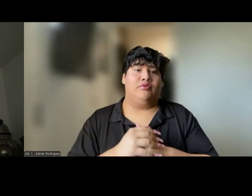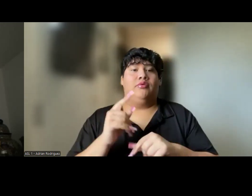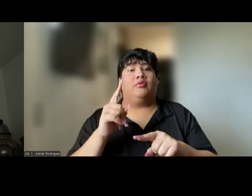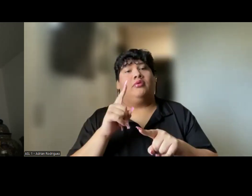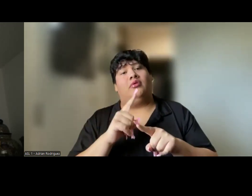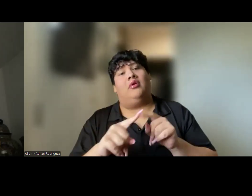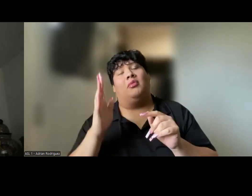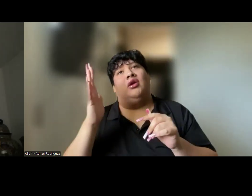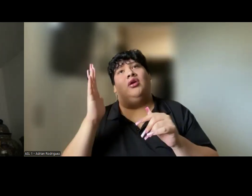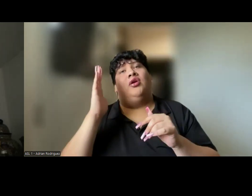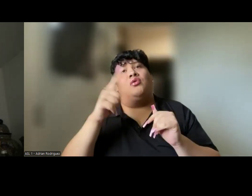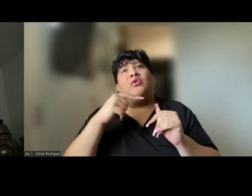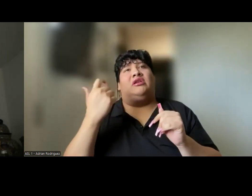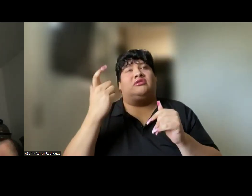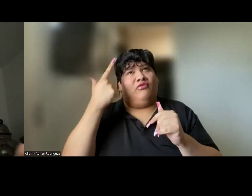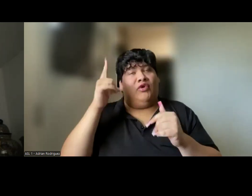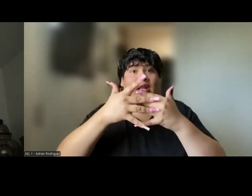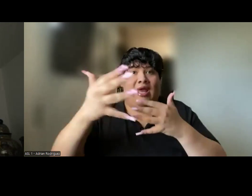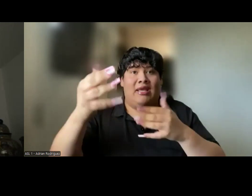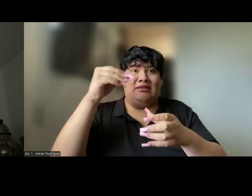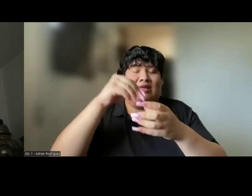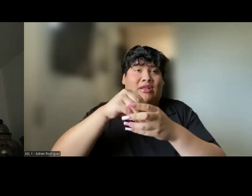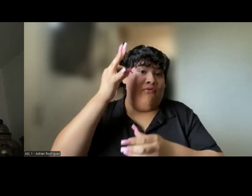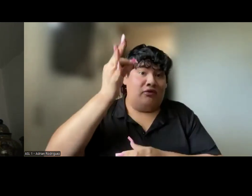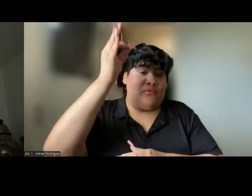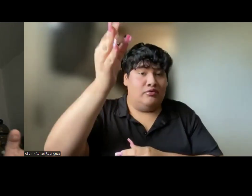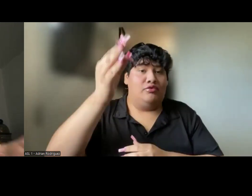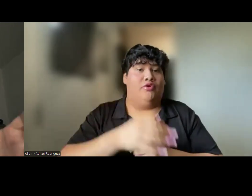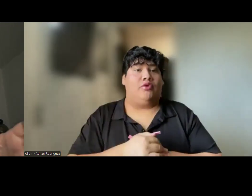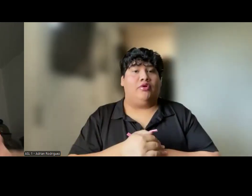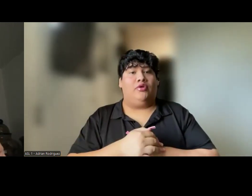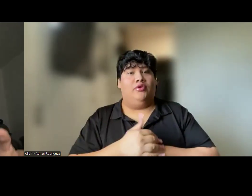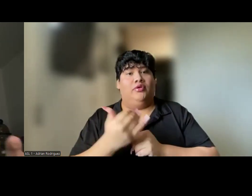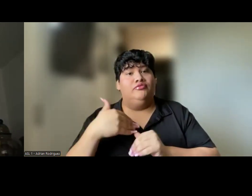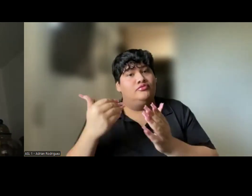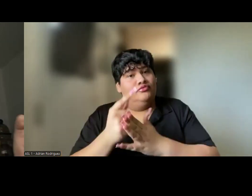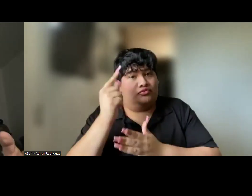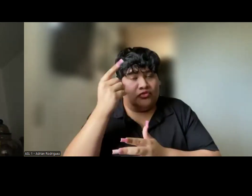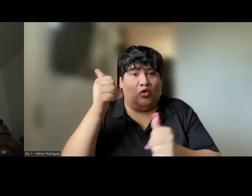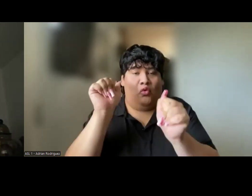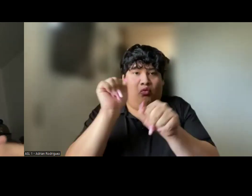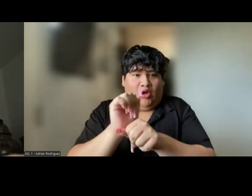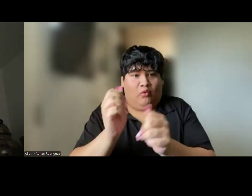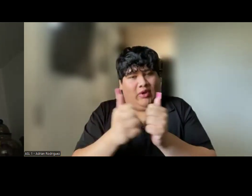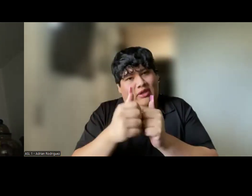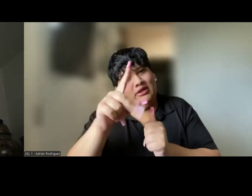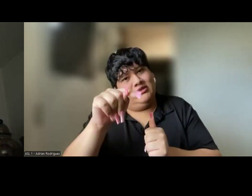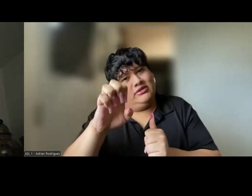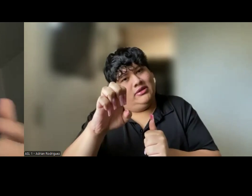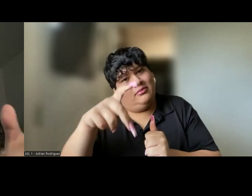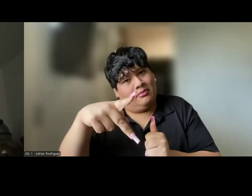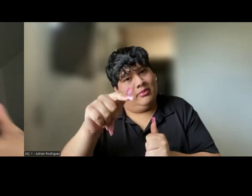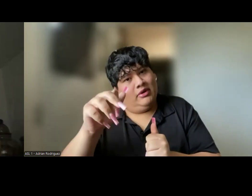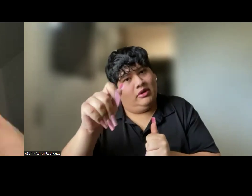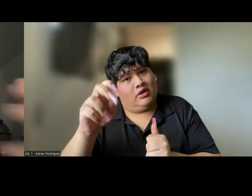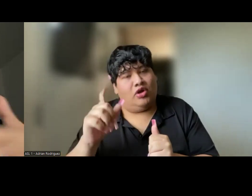the legacy for the future. Obviously, there'll be a new governor coming in, but we'll have a really good template to work from, and hopefully can continue this work. And again,